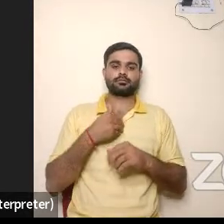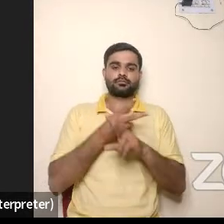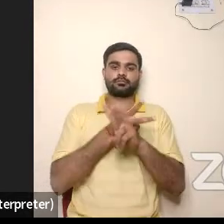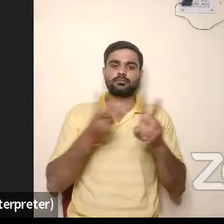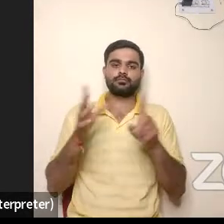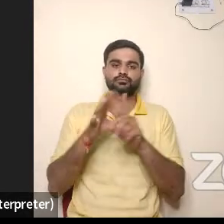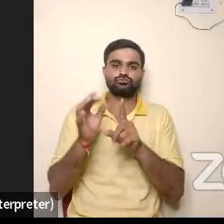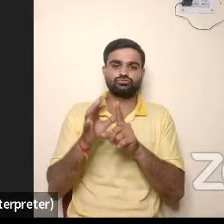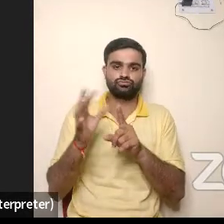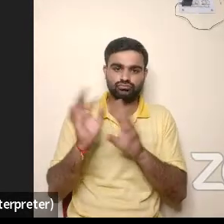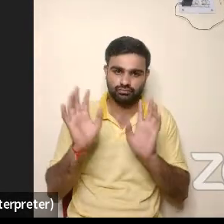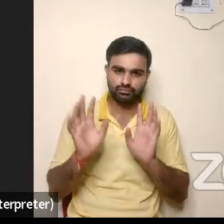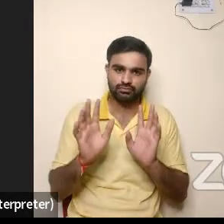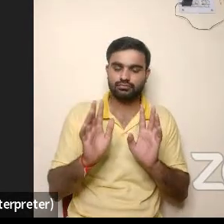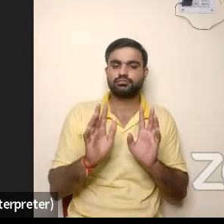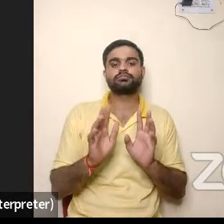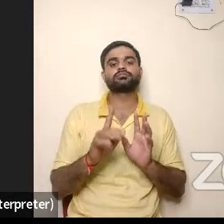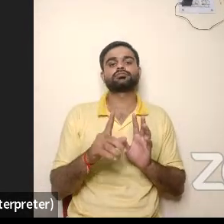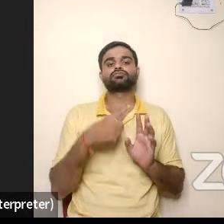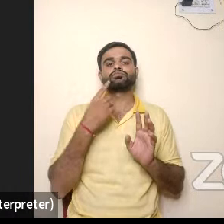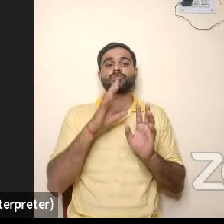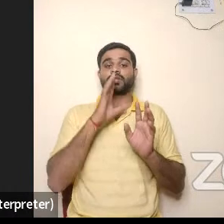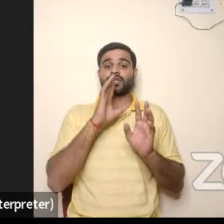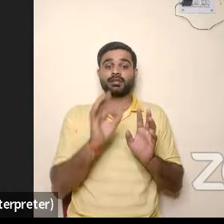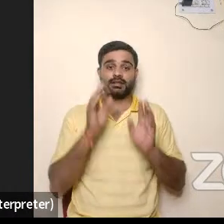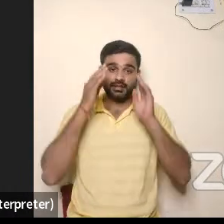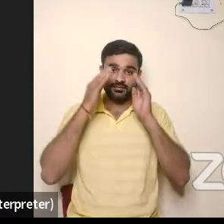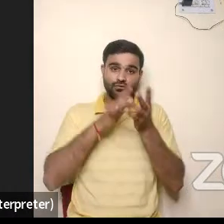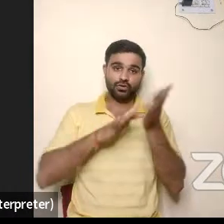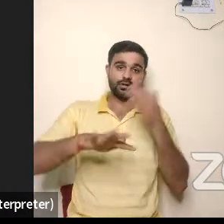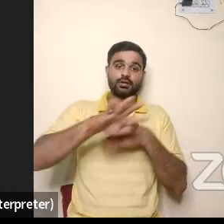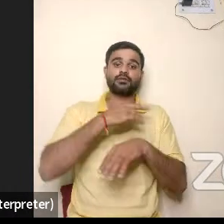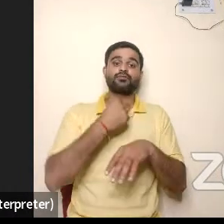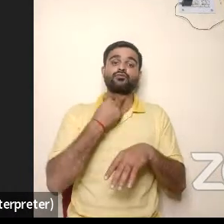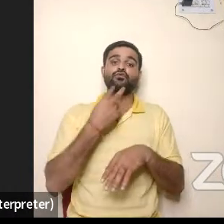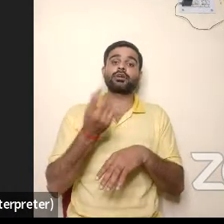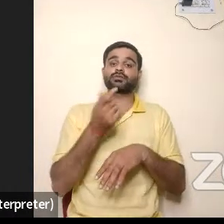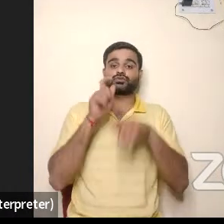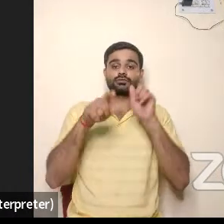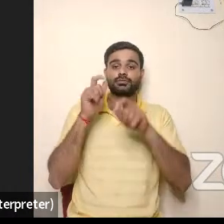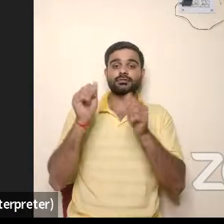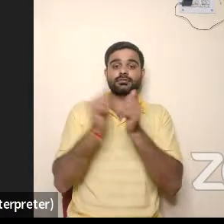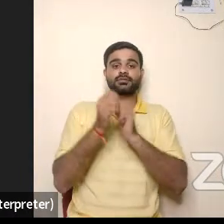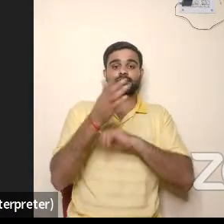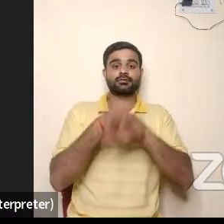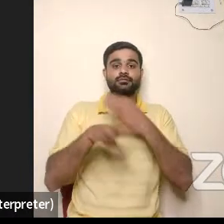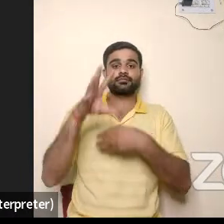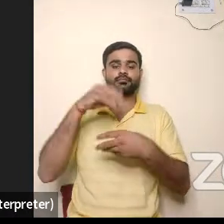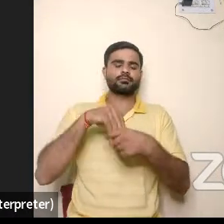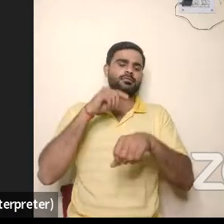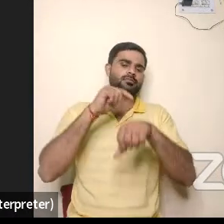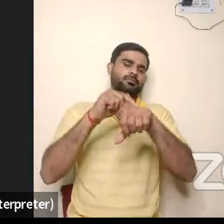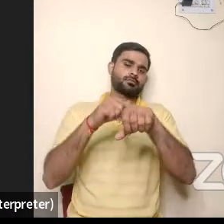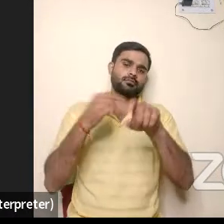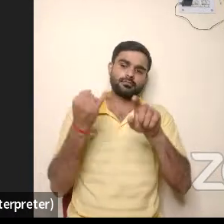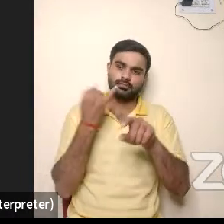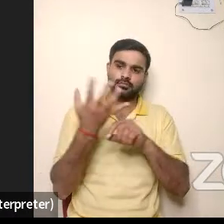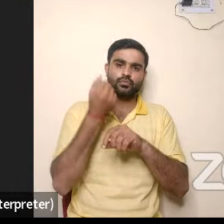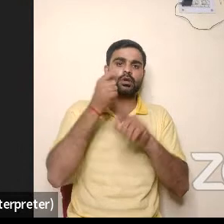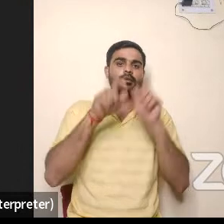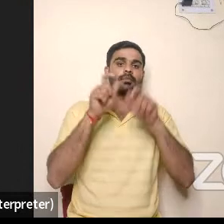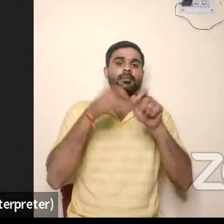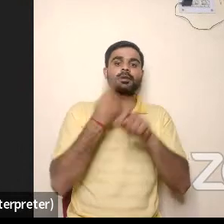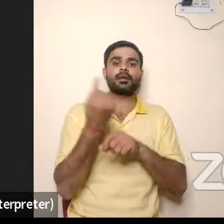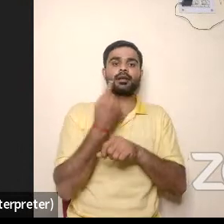doing, to really foreground the voices of users with disabilities. Because very often what I find is that people